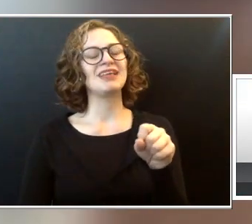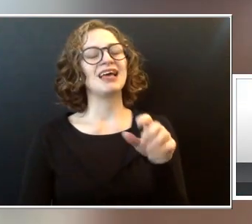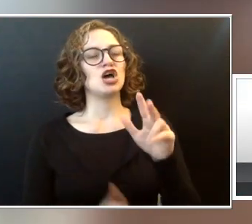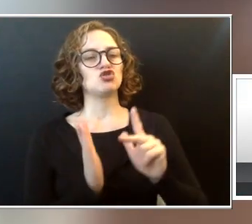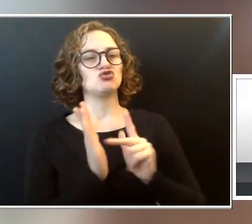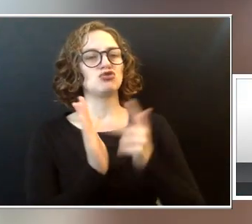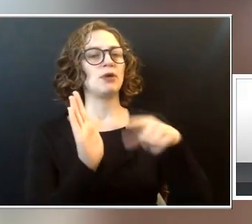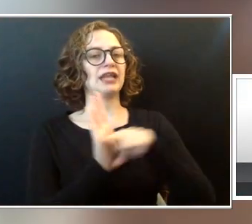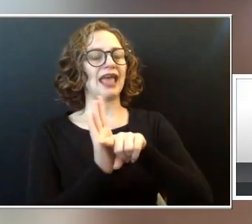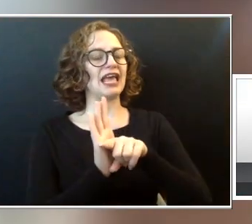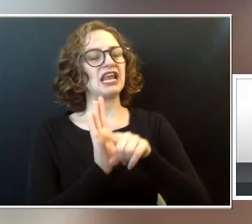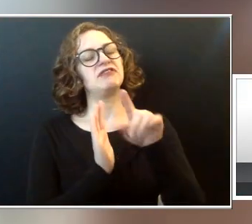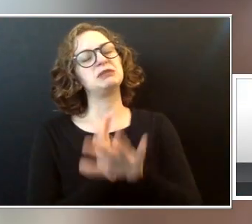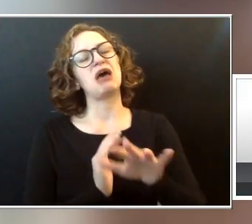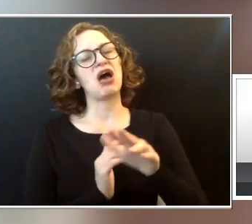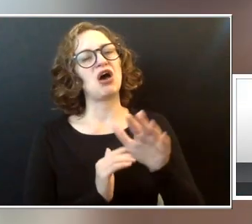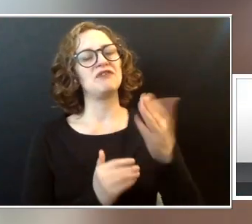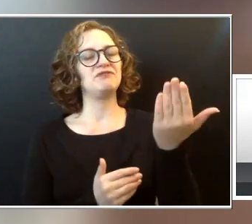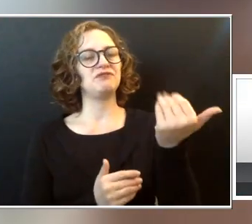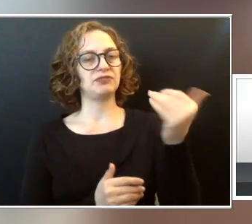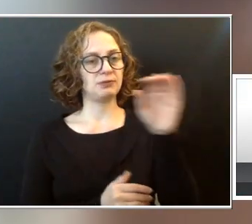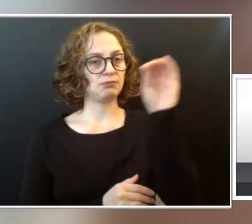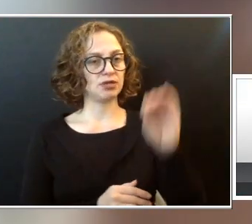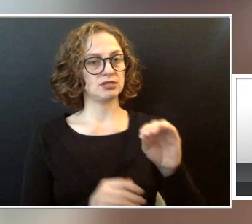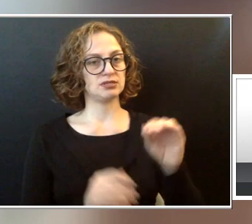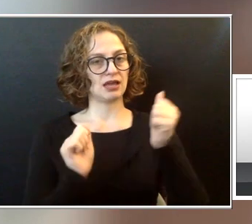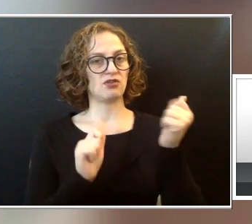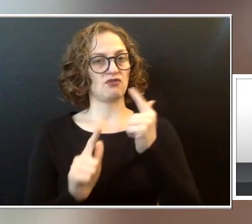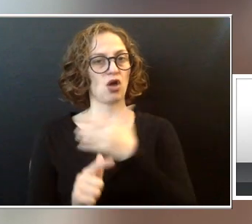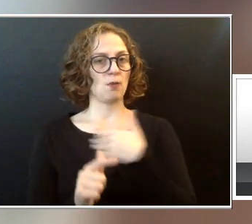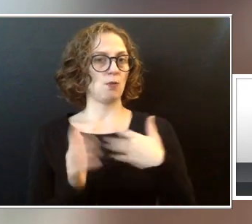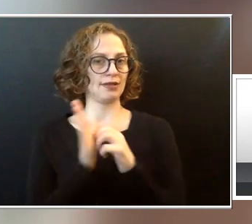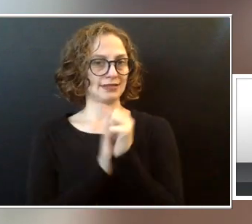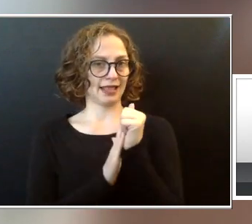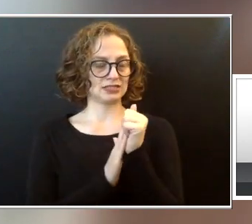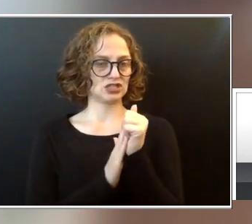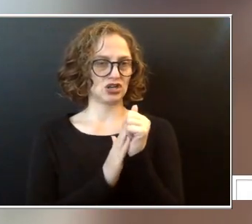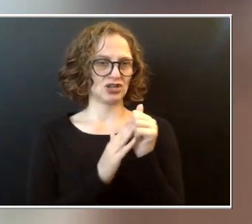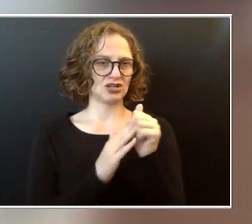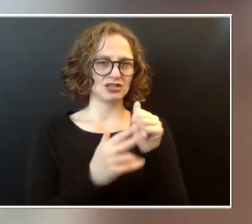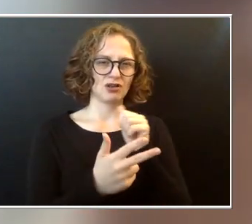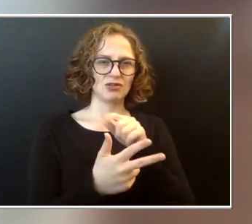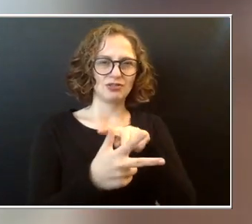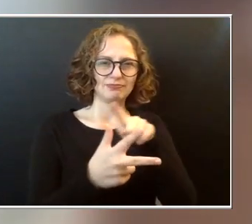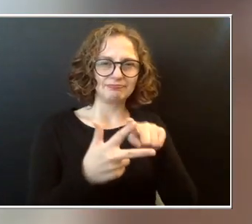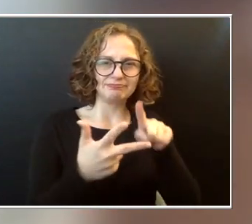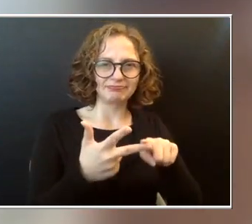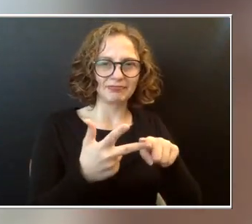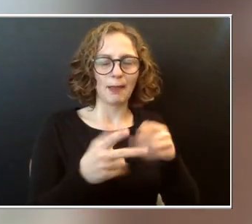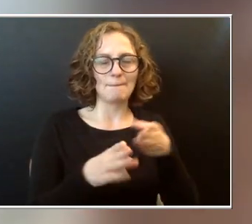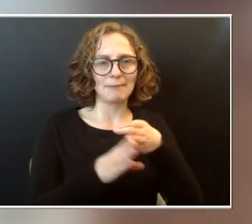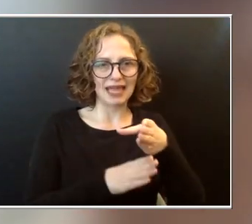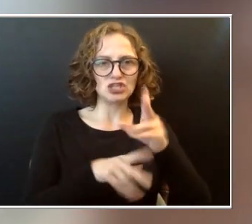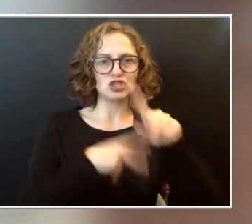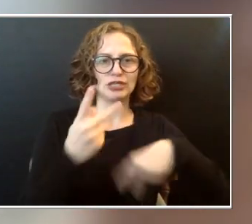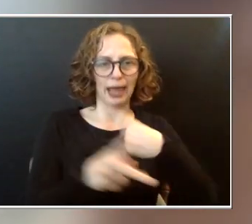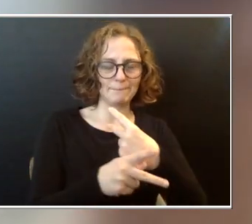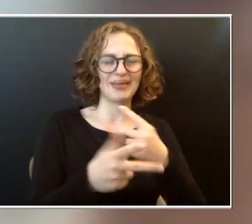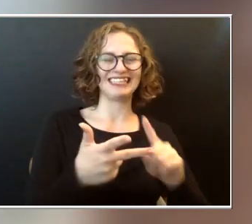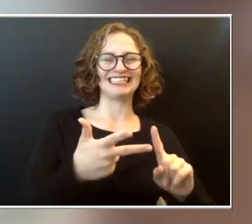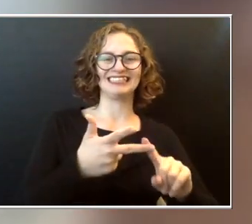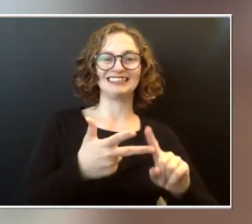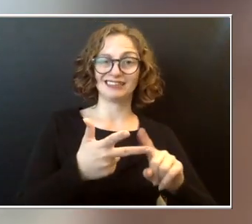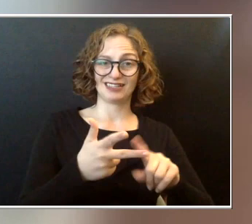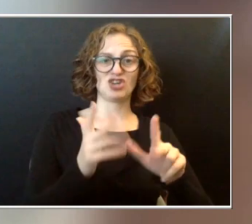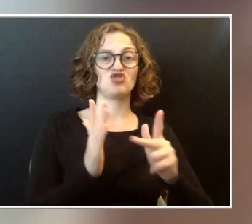breast cancers. So if you look at the three major subtypes of breast cancer, this is the least common subtype. But